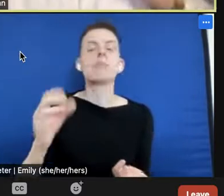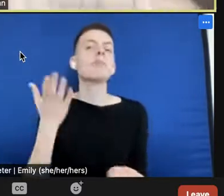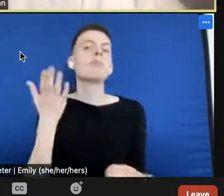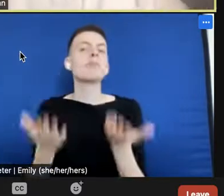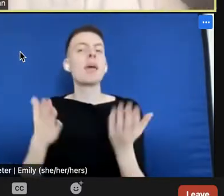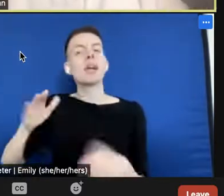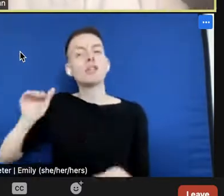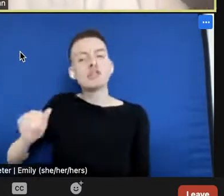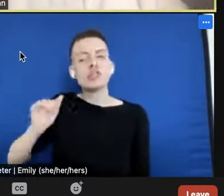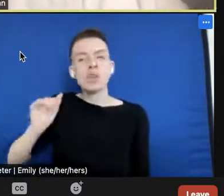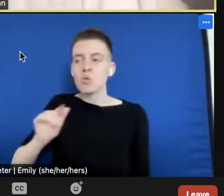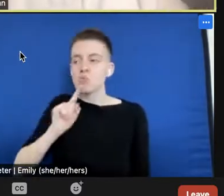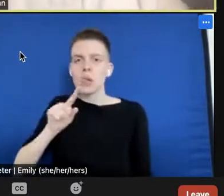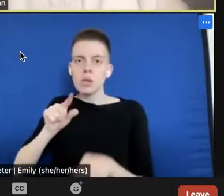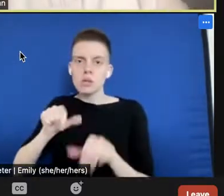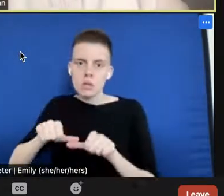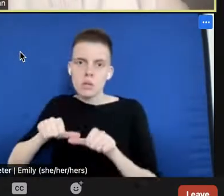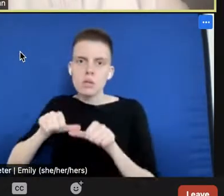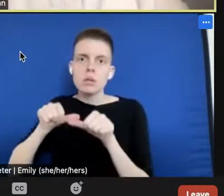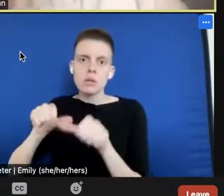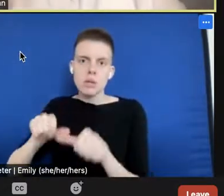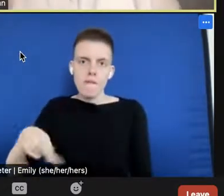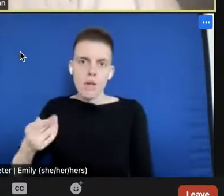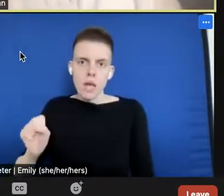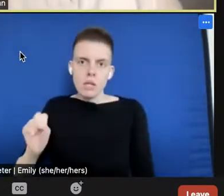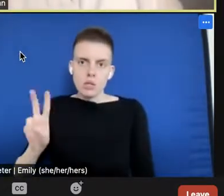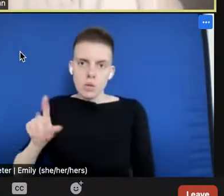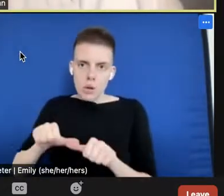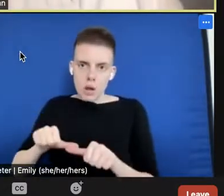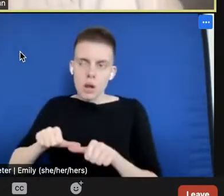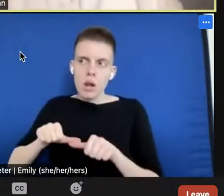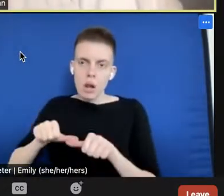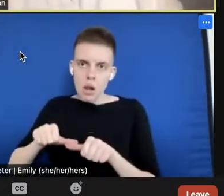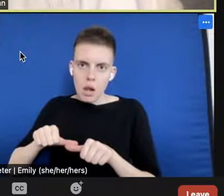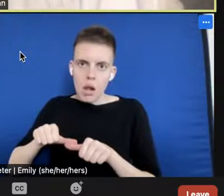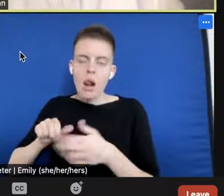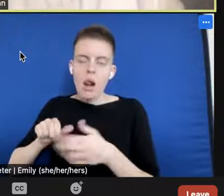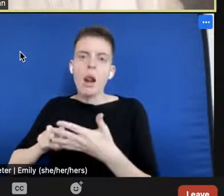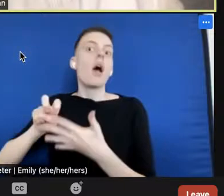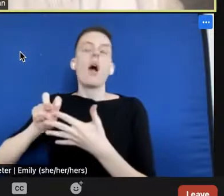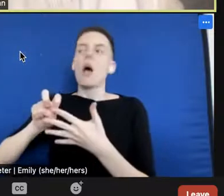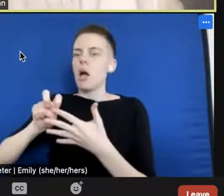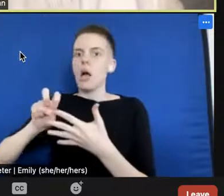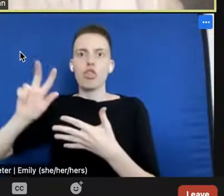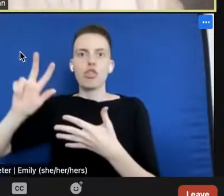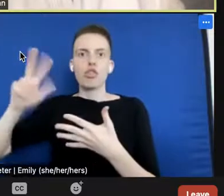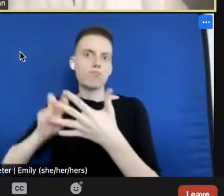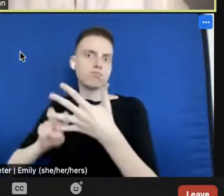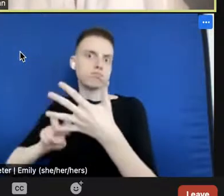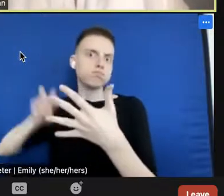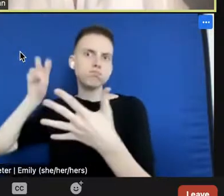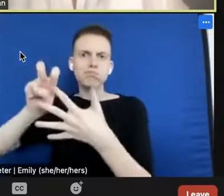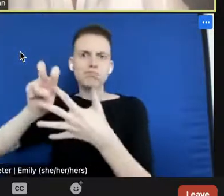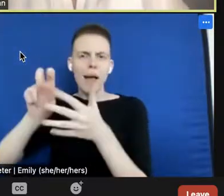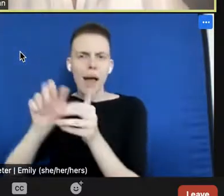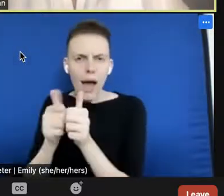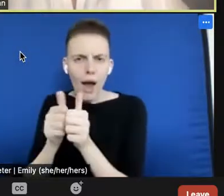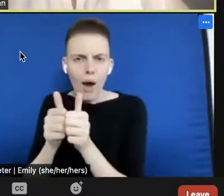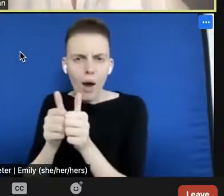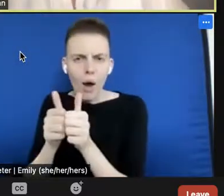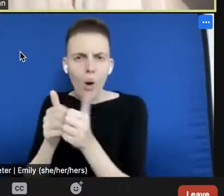mid phase 2 for a long time, show us that ability to just launch into phase 3? The thing that